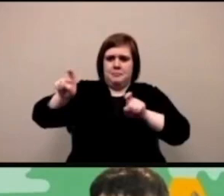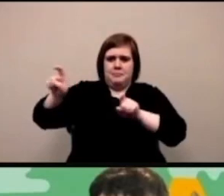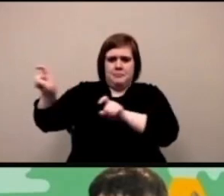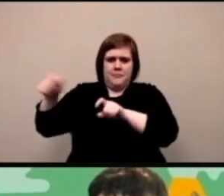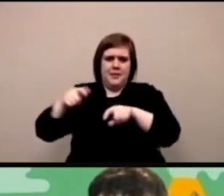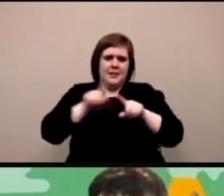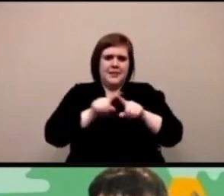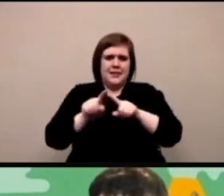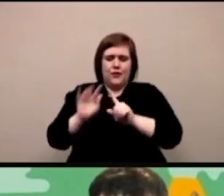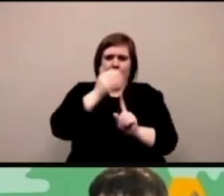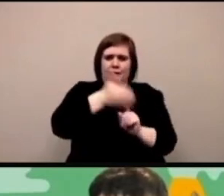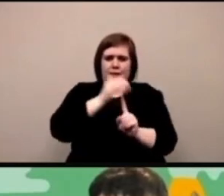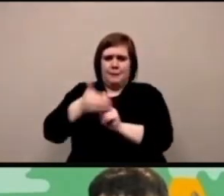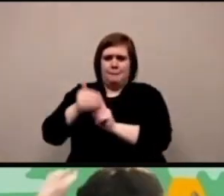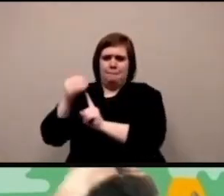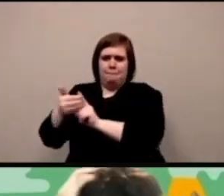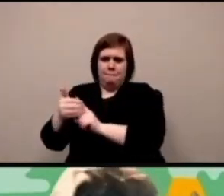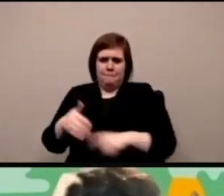different costumes.